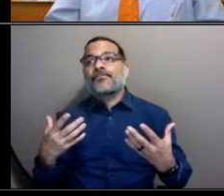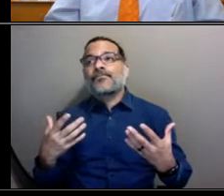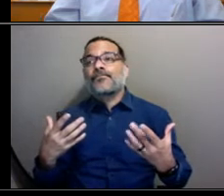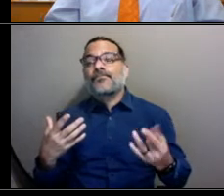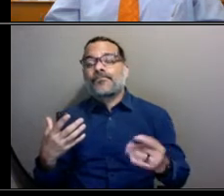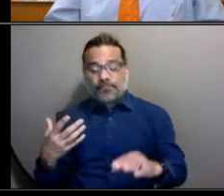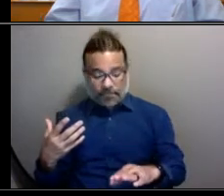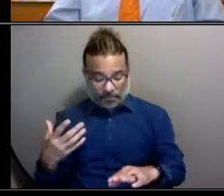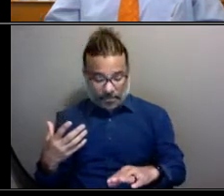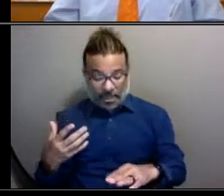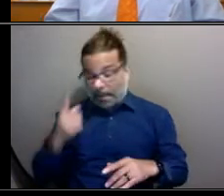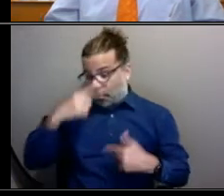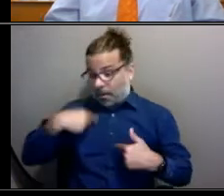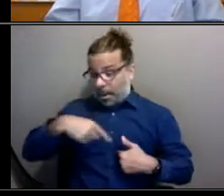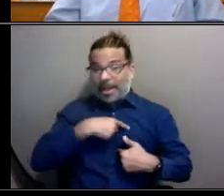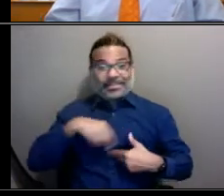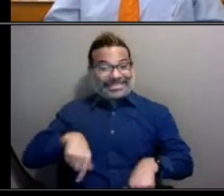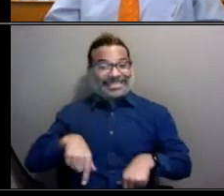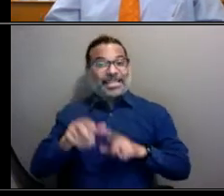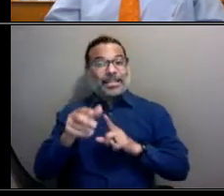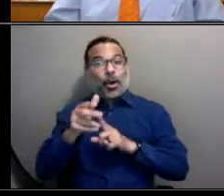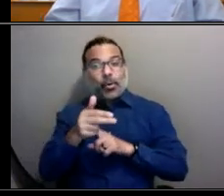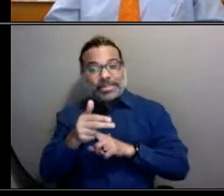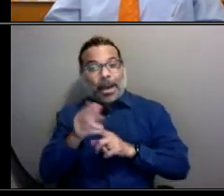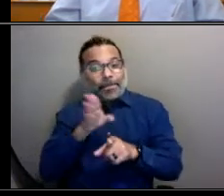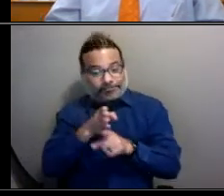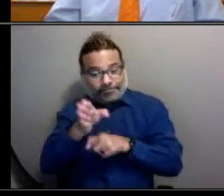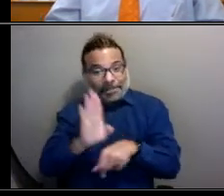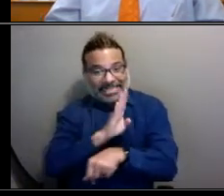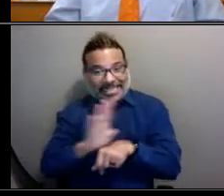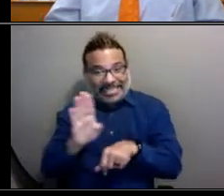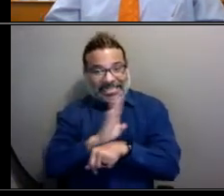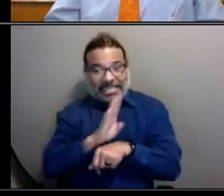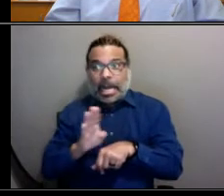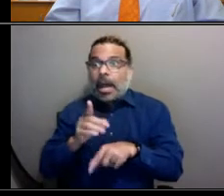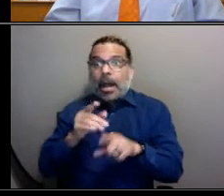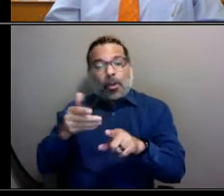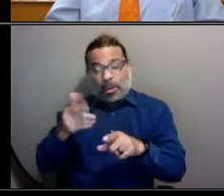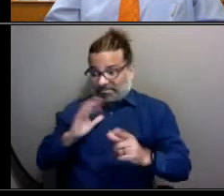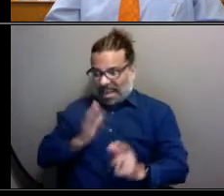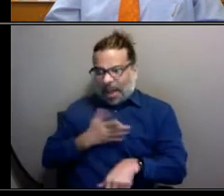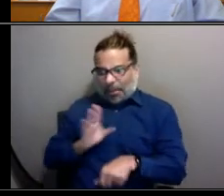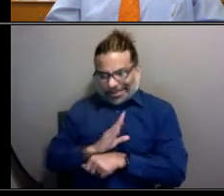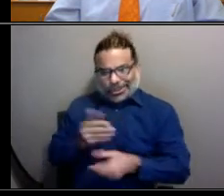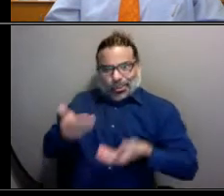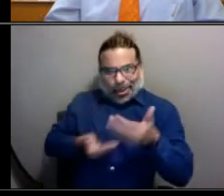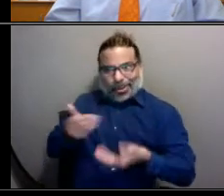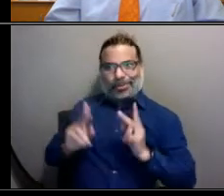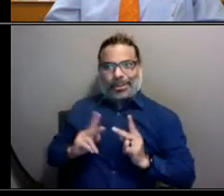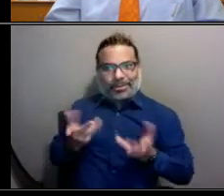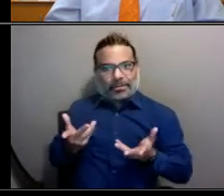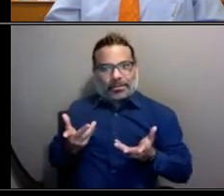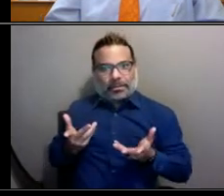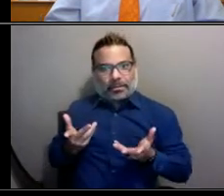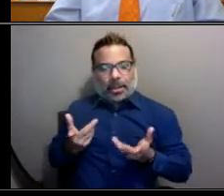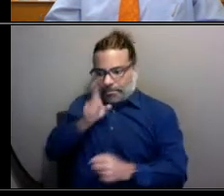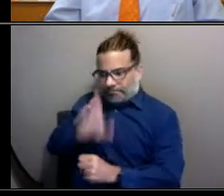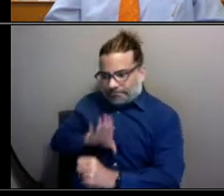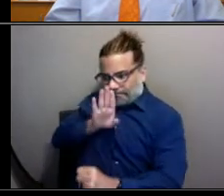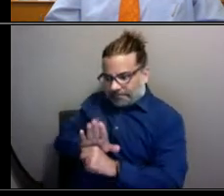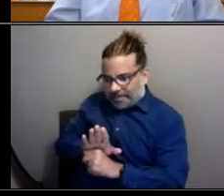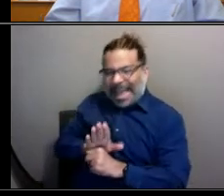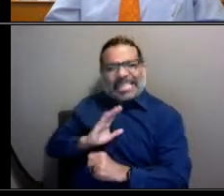and if for us in hospitality and the welcoming all business, that's just what we do. That's what we pledge ourselves to, and it's our